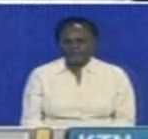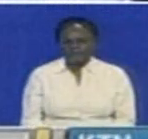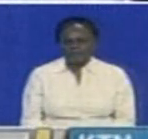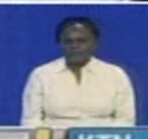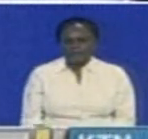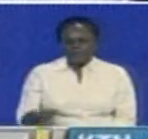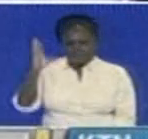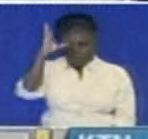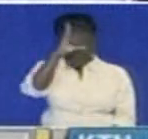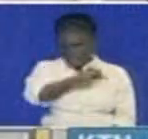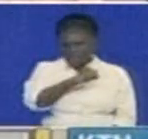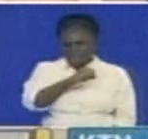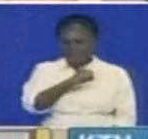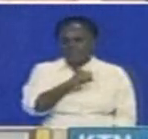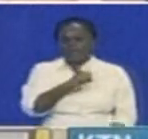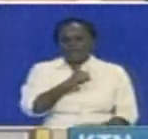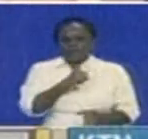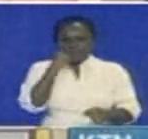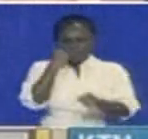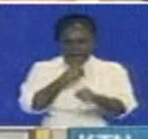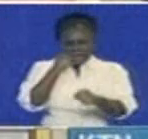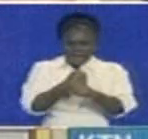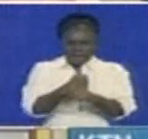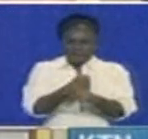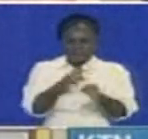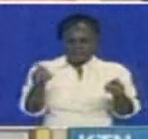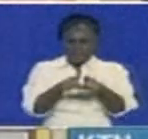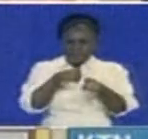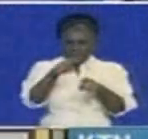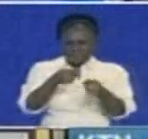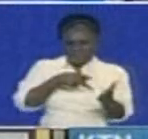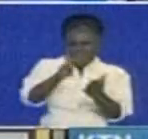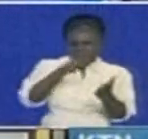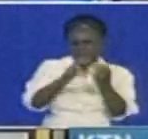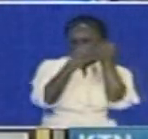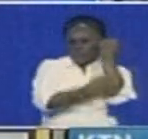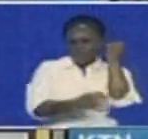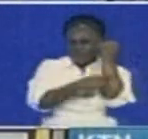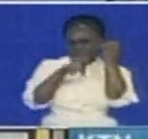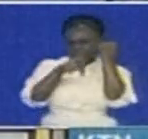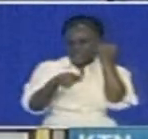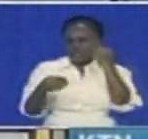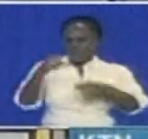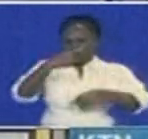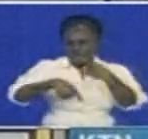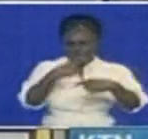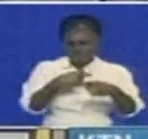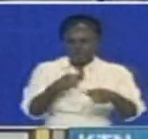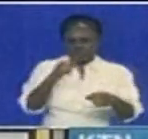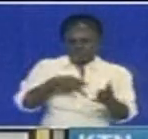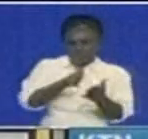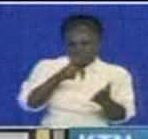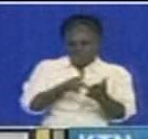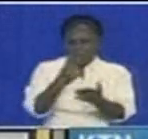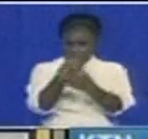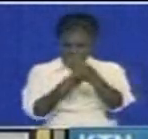Lack of career development, poor work-life balance, and lack of proper remunerations are some of the factors that continue to plague employees, both